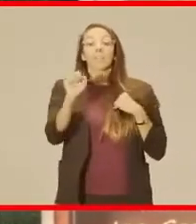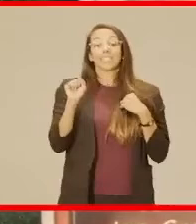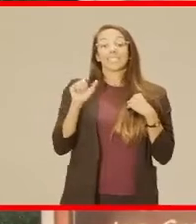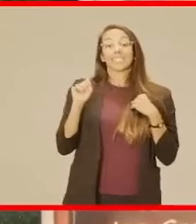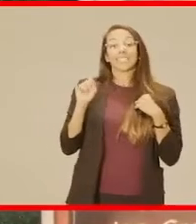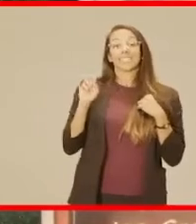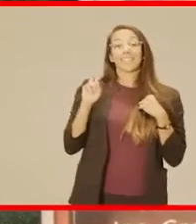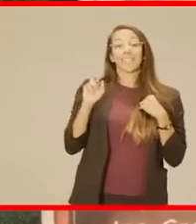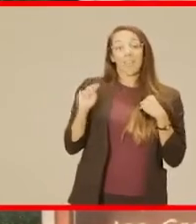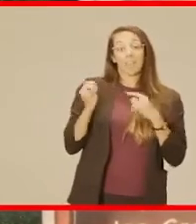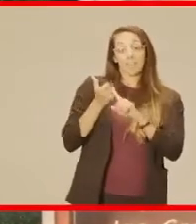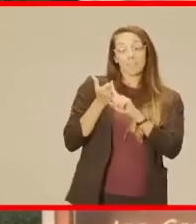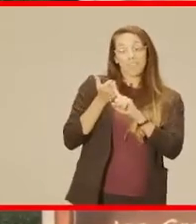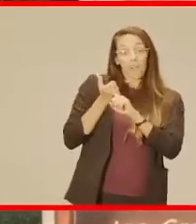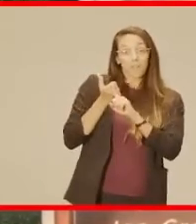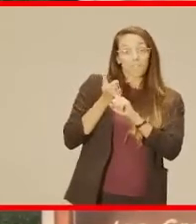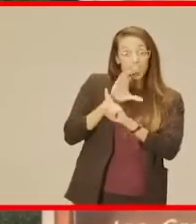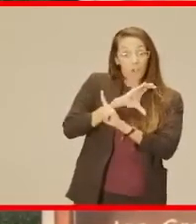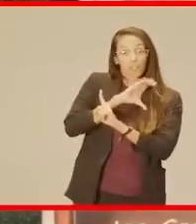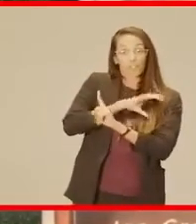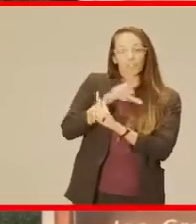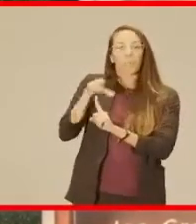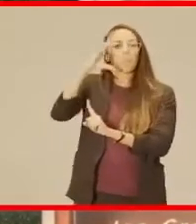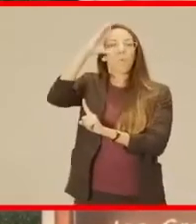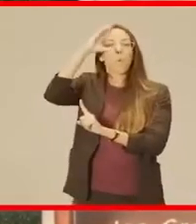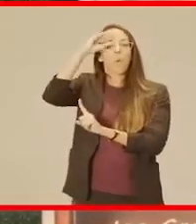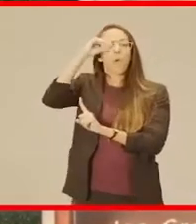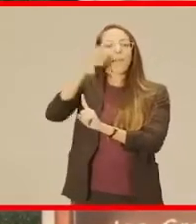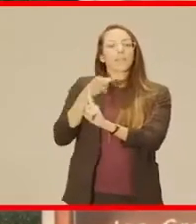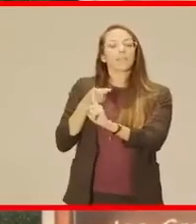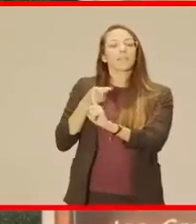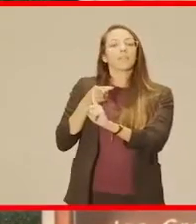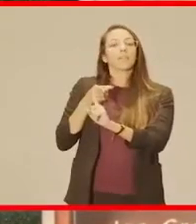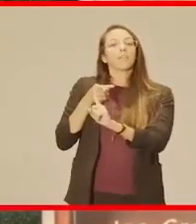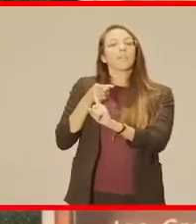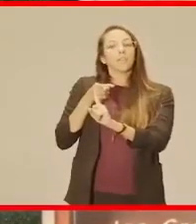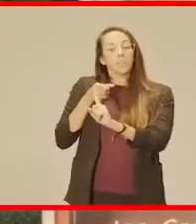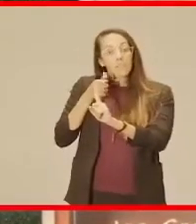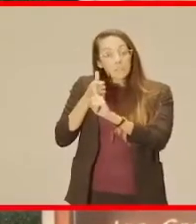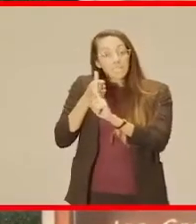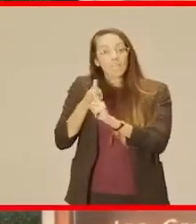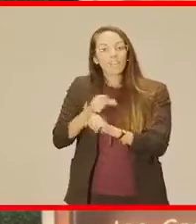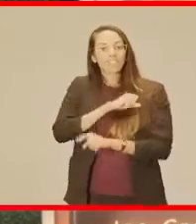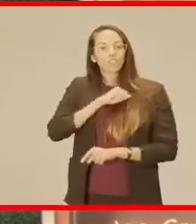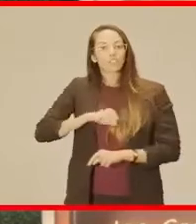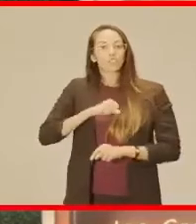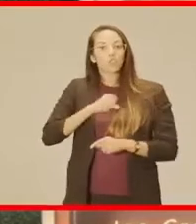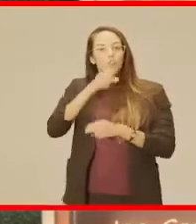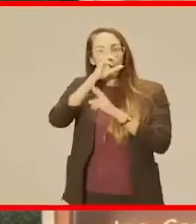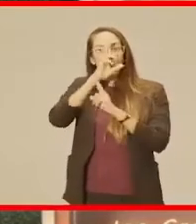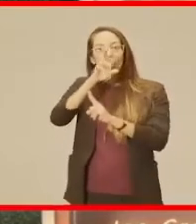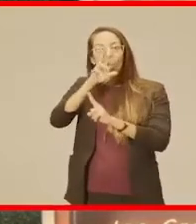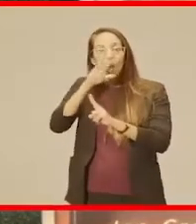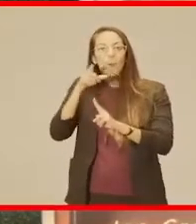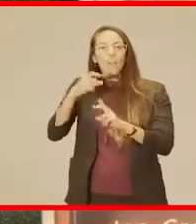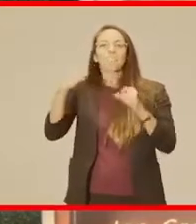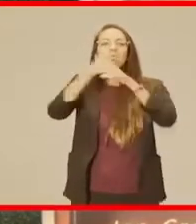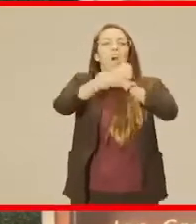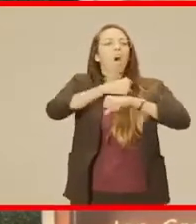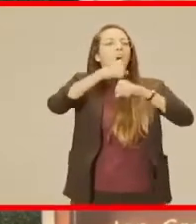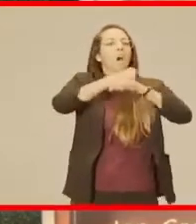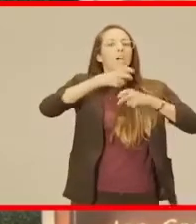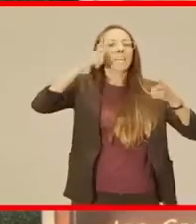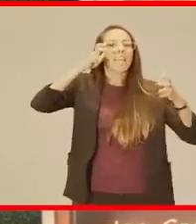a boy who, as a superhero, he fights villains with